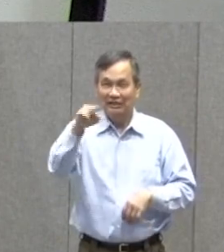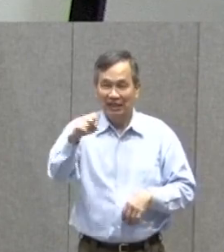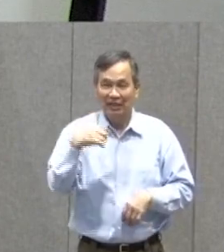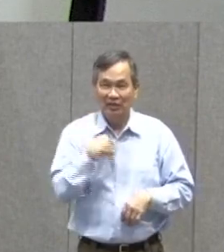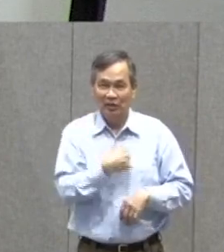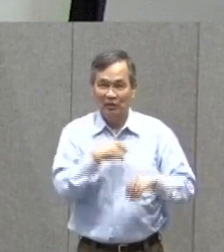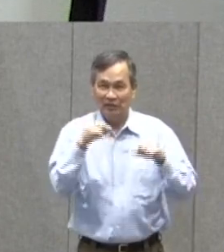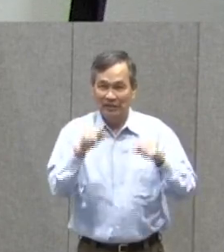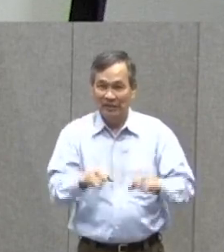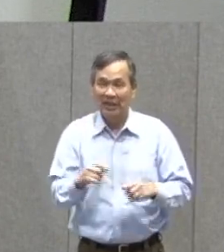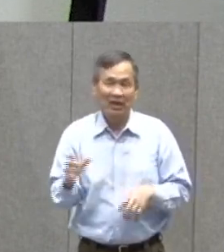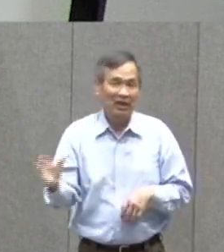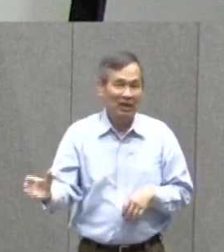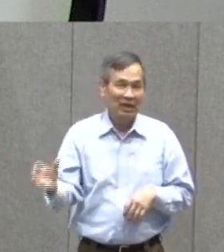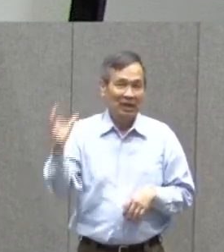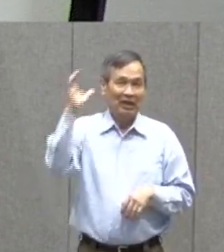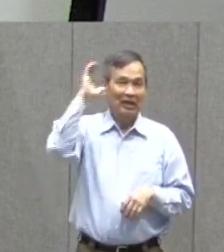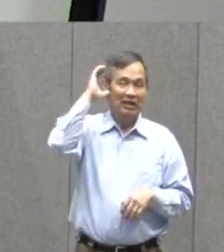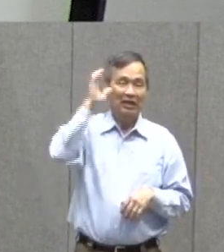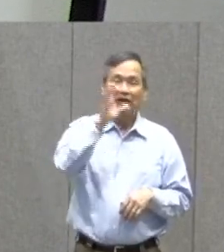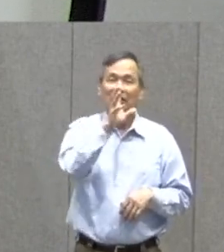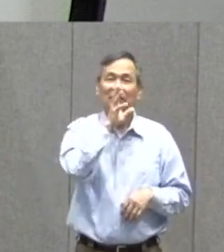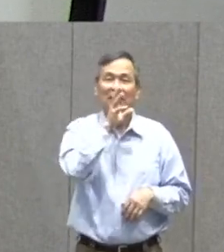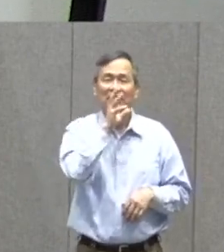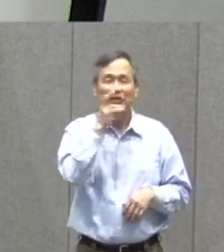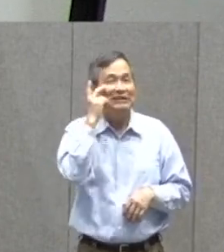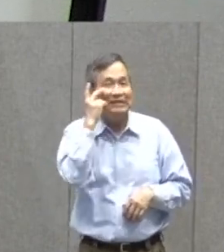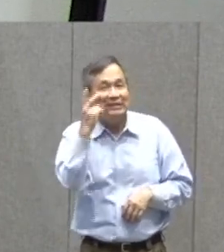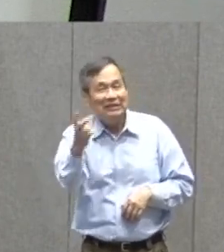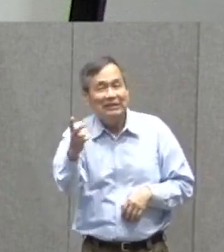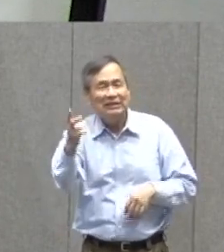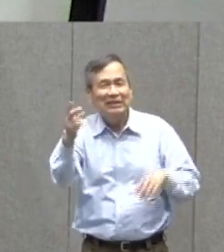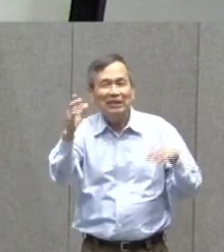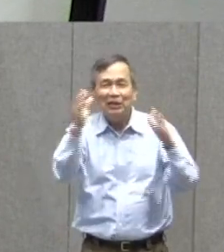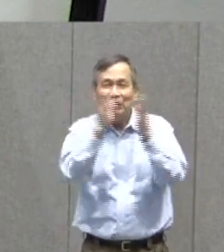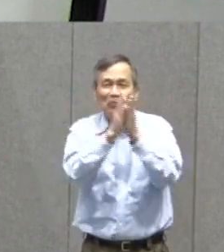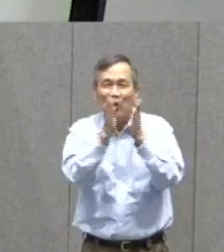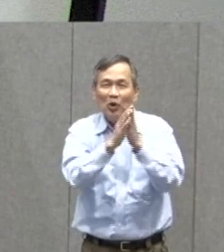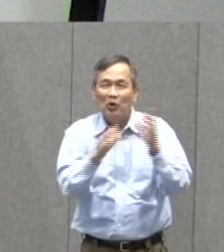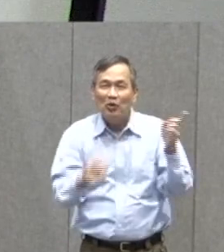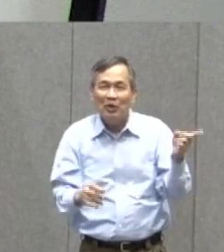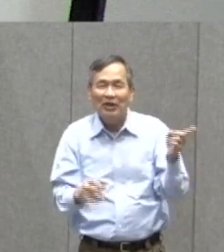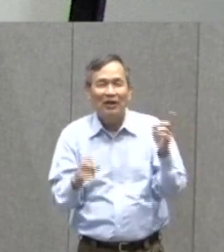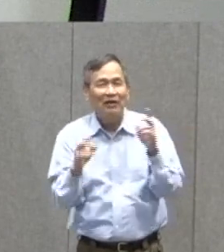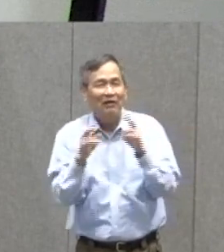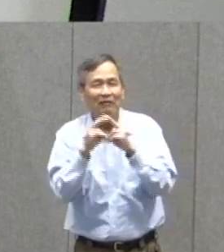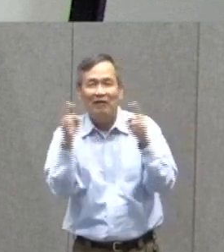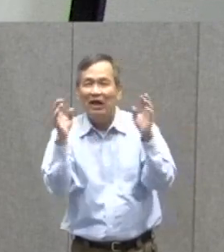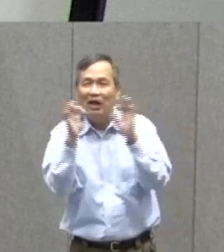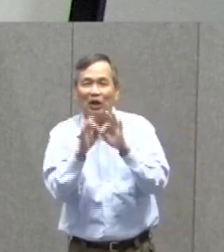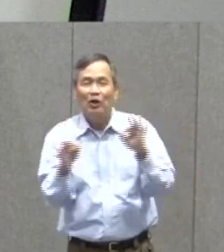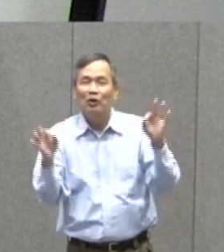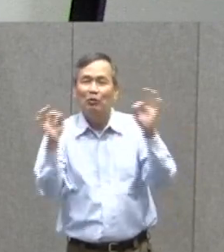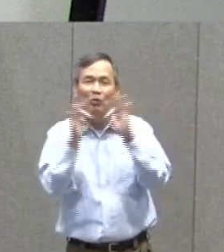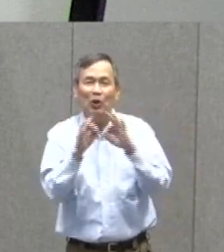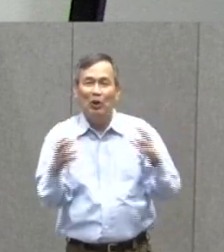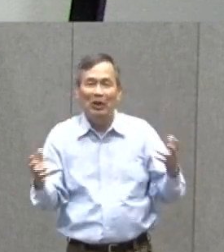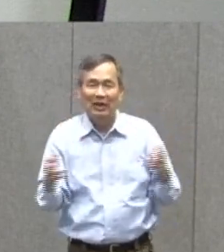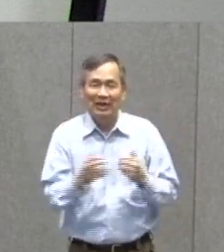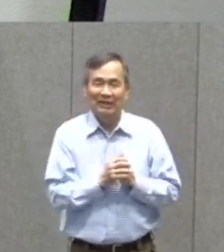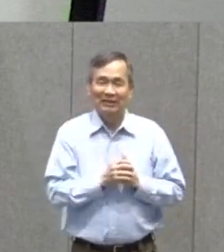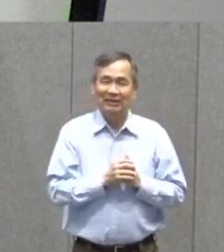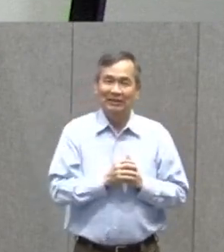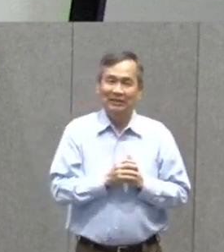Hear our voices. So if you see here, "Sí se puede" is a very, it's